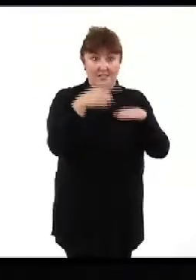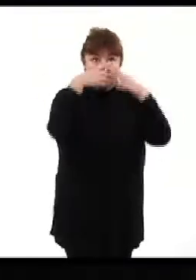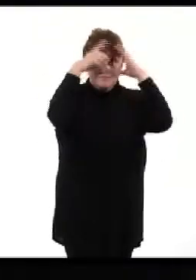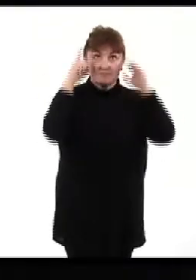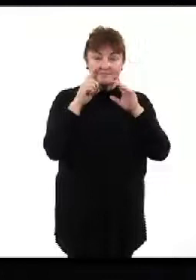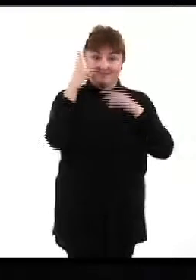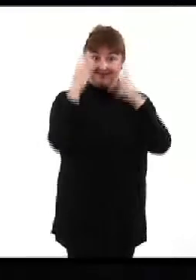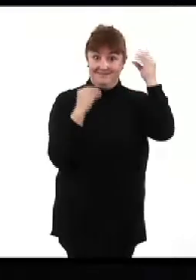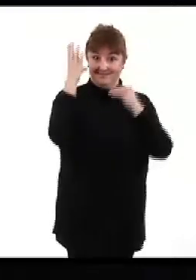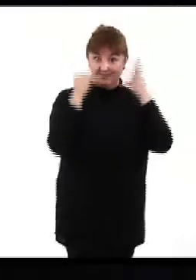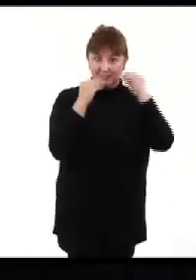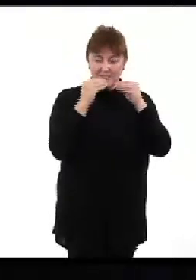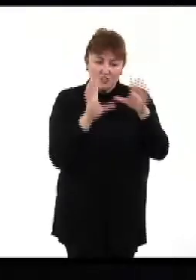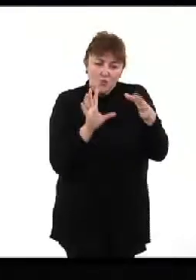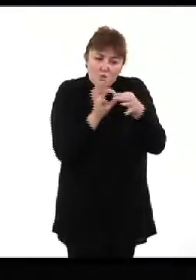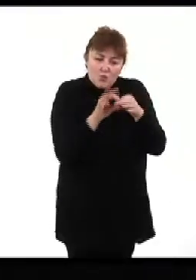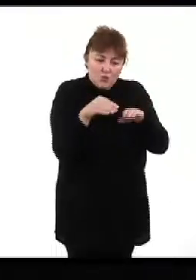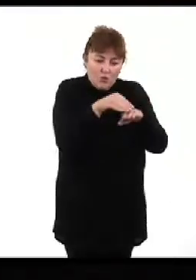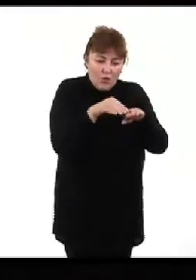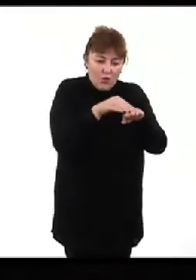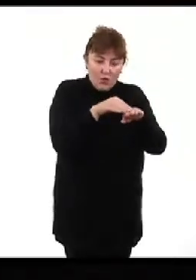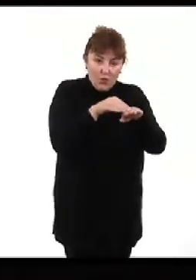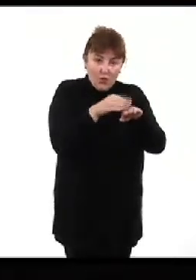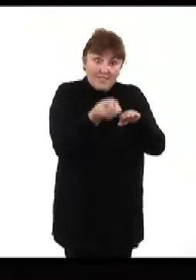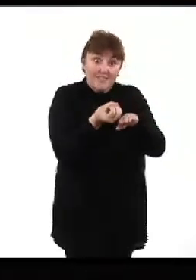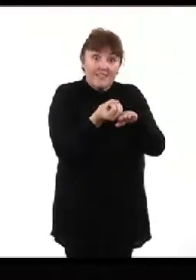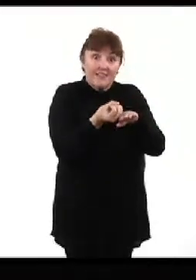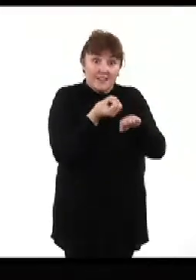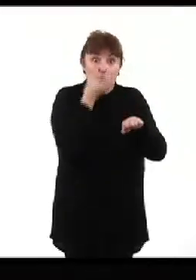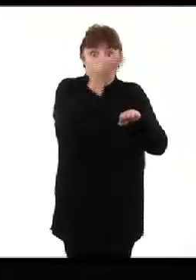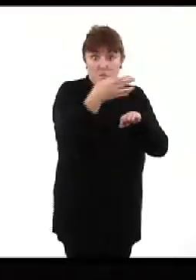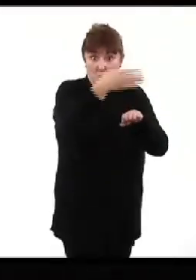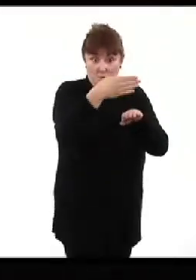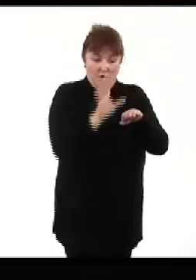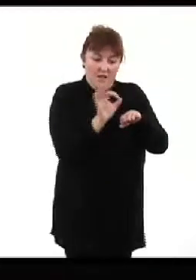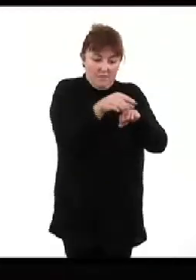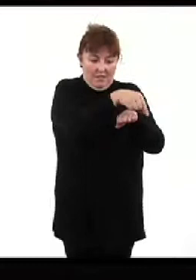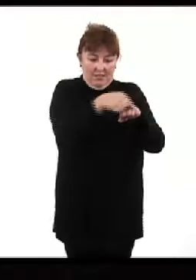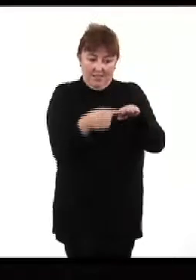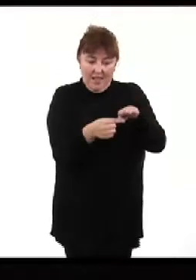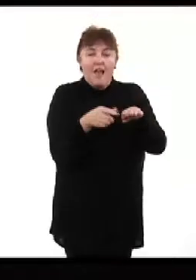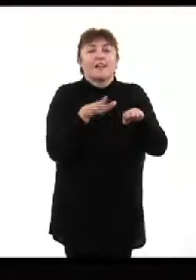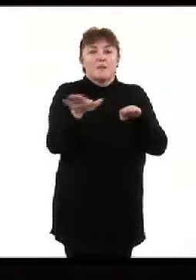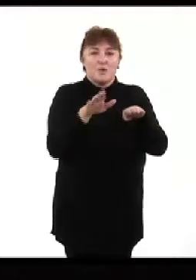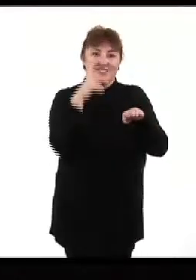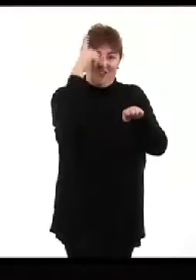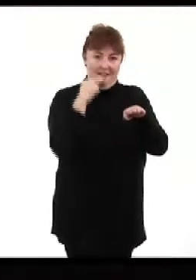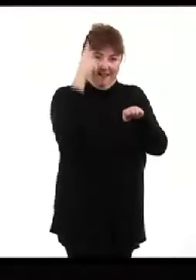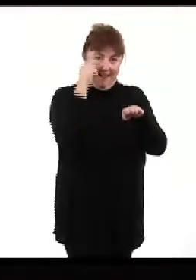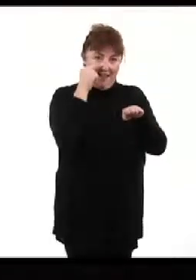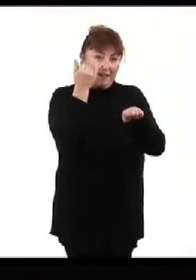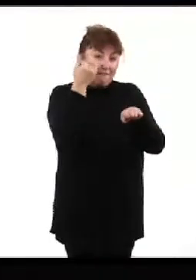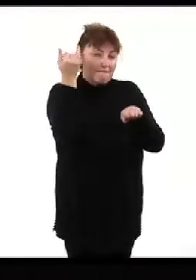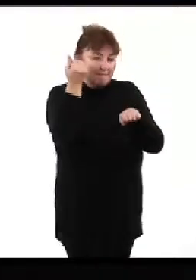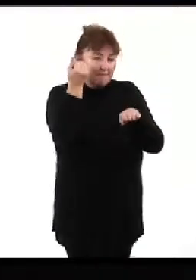the speech production region, or Broca's area. And auditory cortex is right